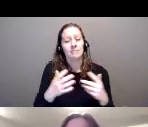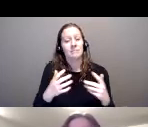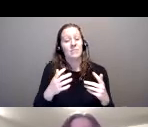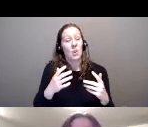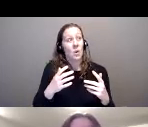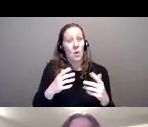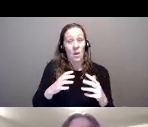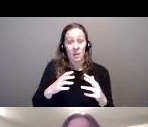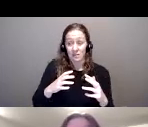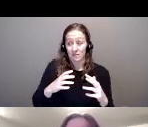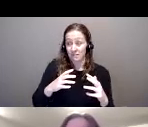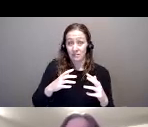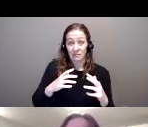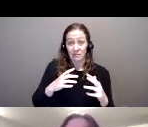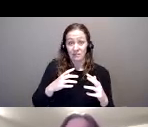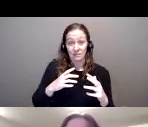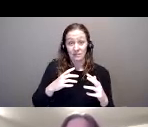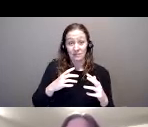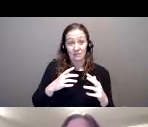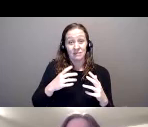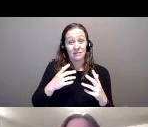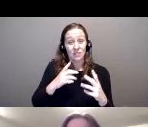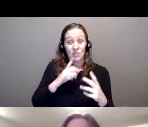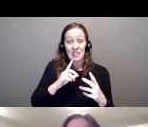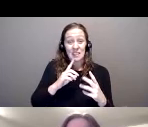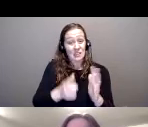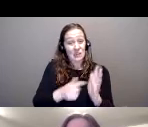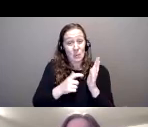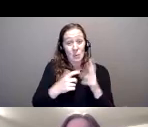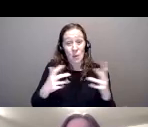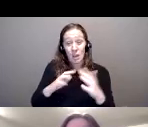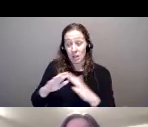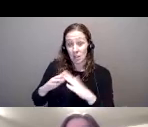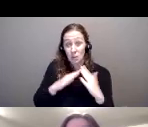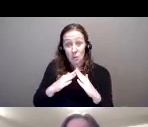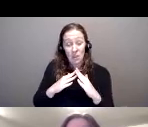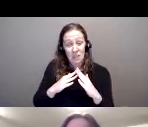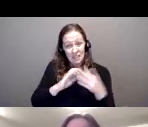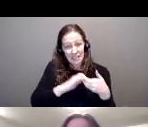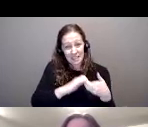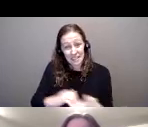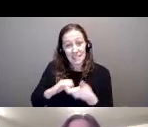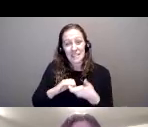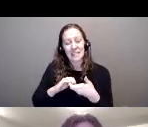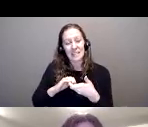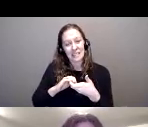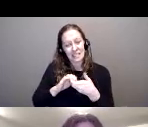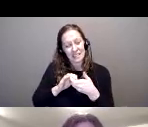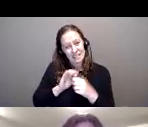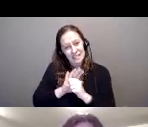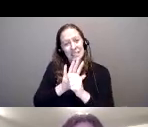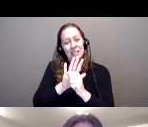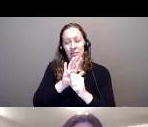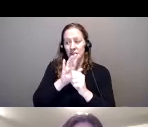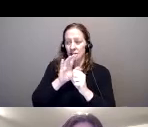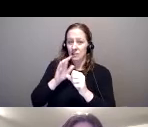we are working against the incidents of elder abuse. And so we're so proud